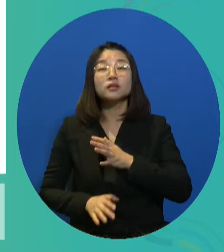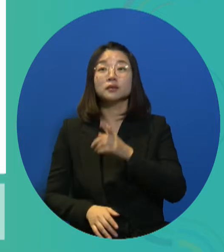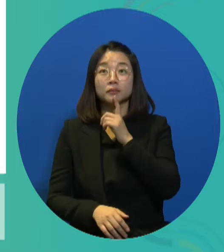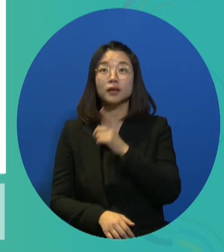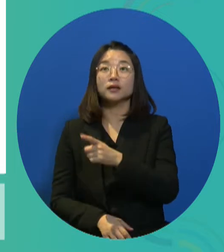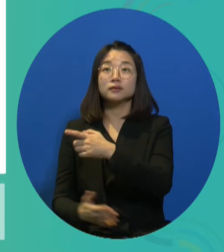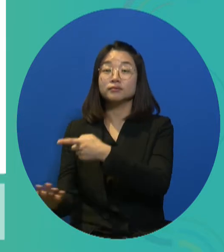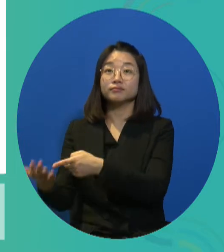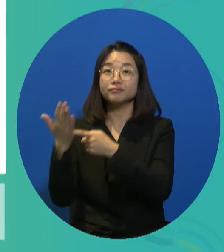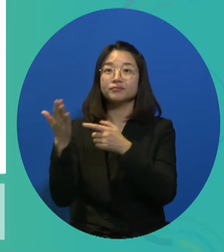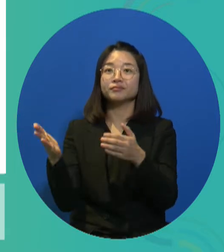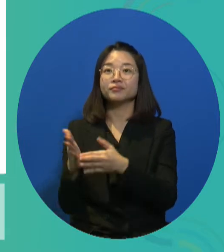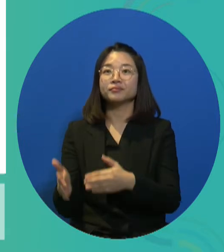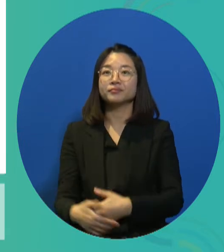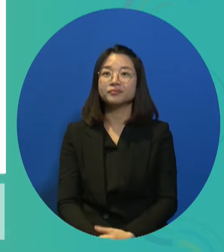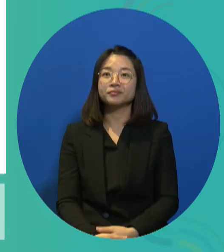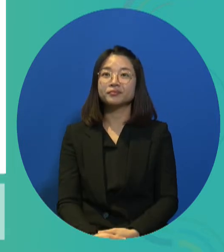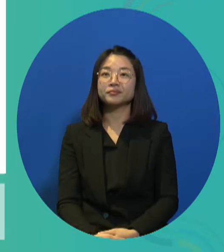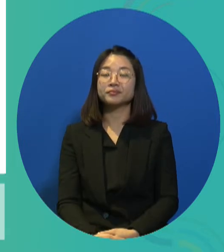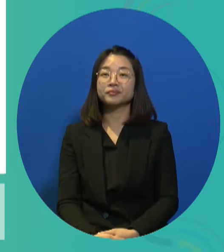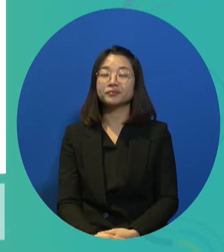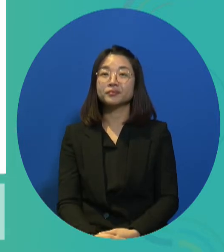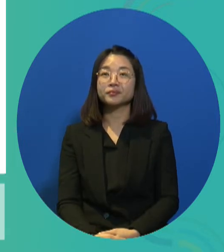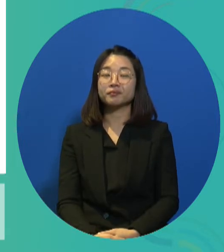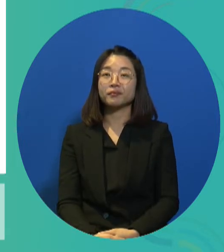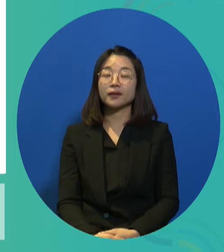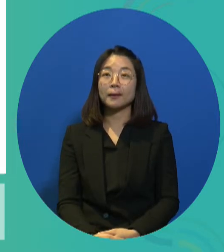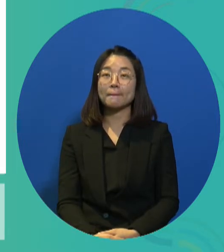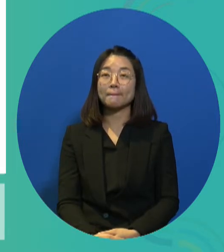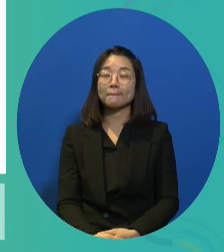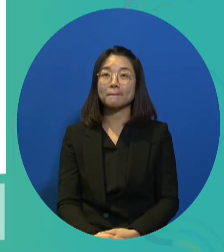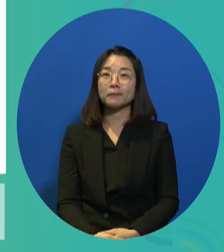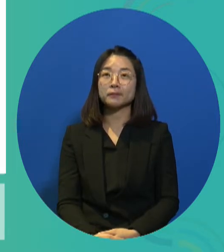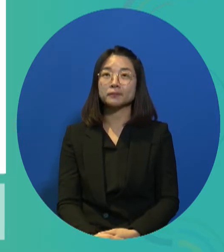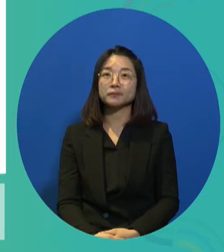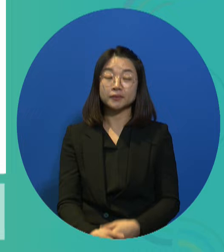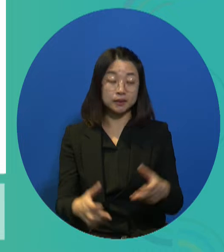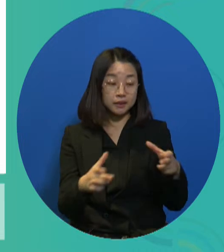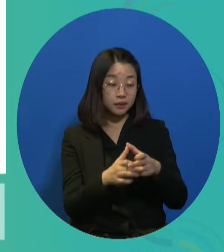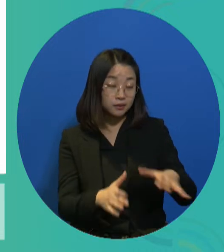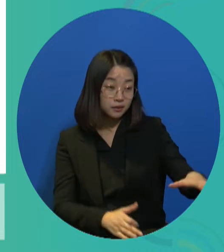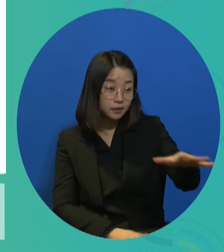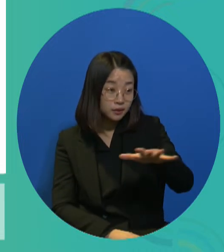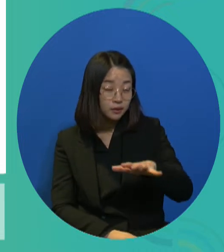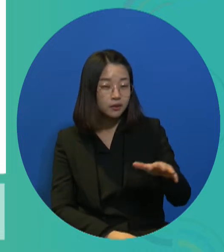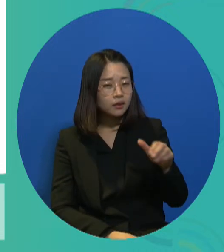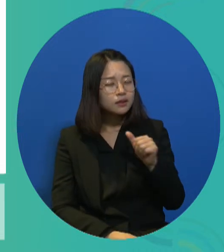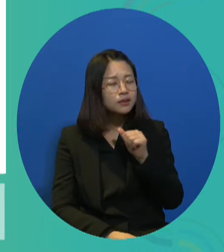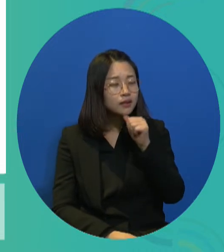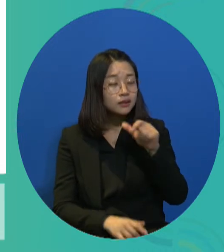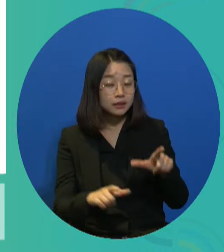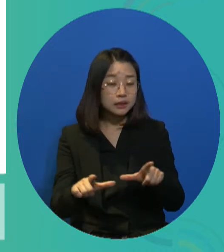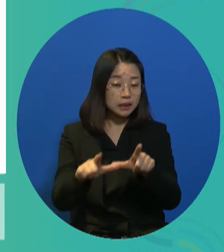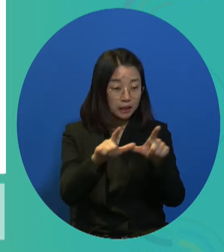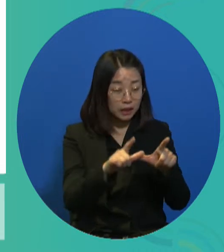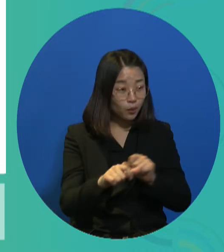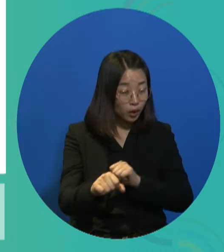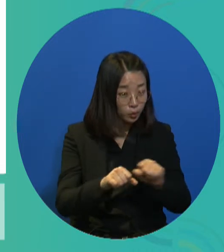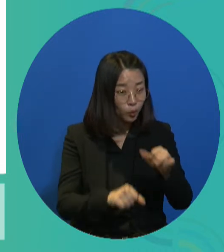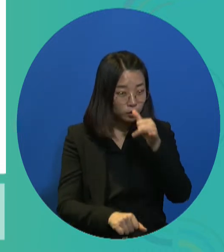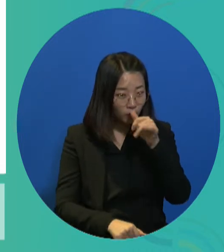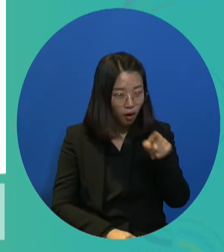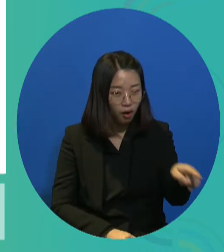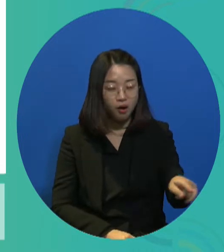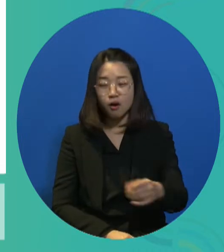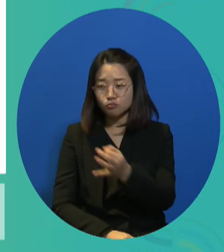poorer income deciles within society, and there is a disconnect between our lives and those of people